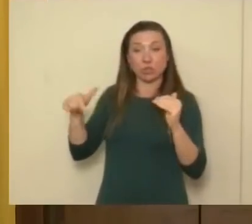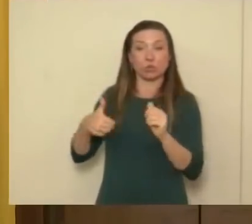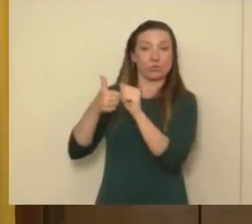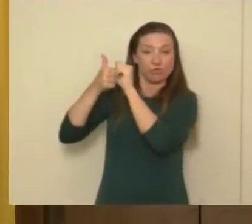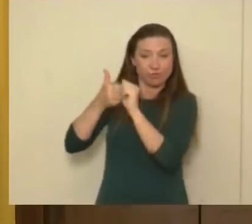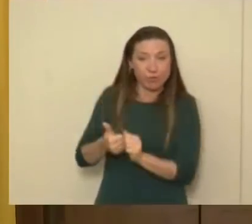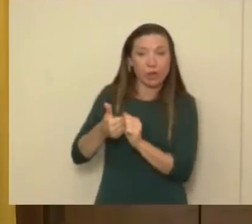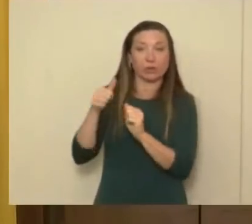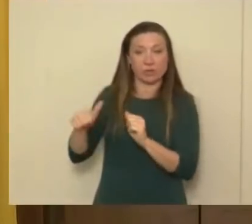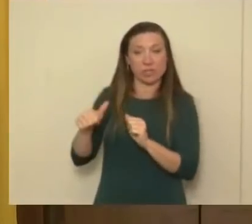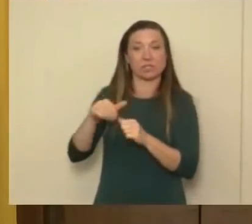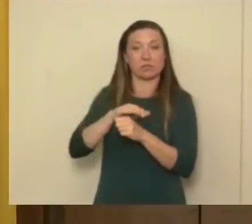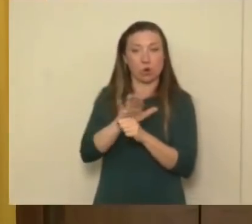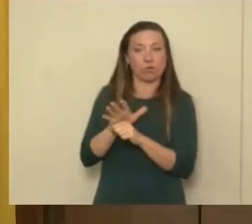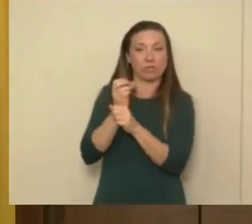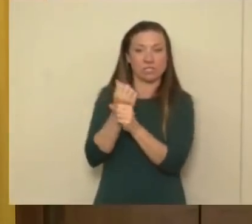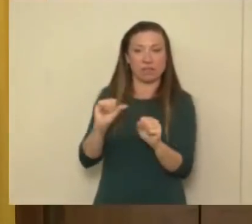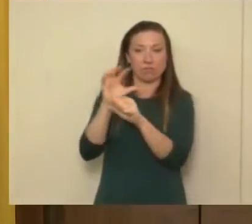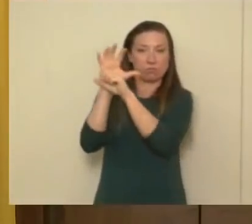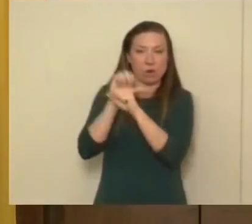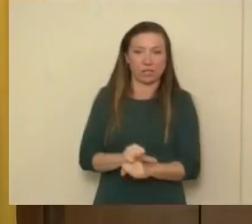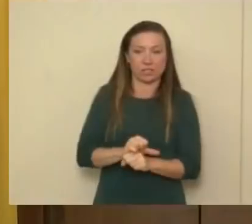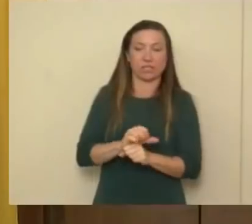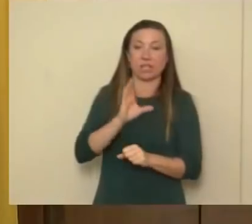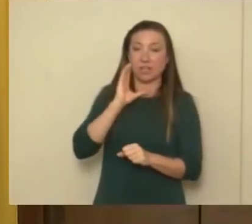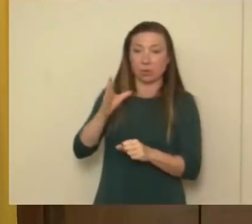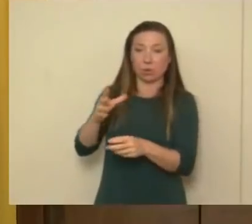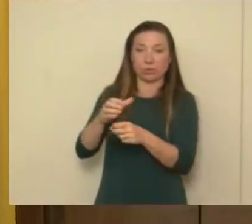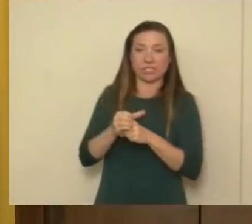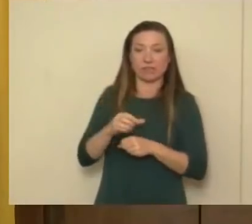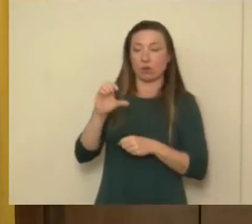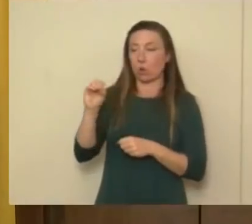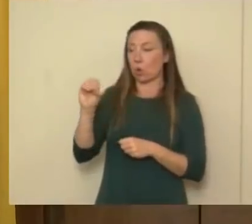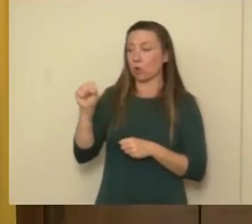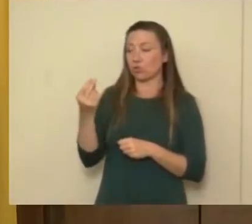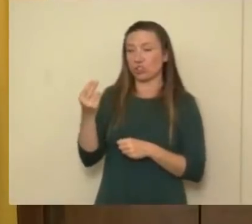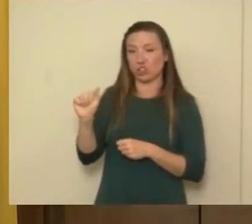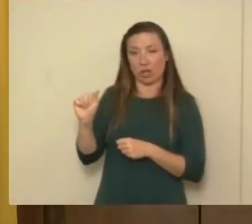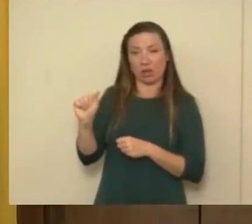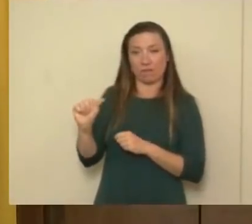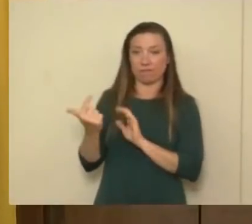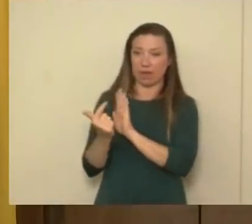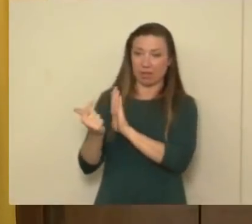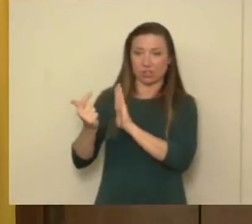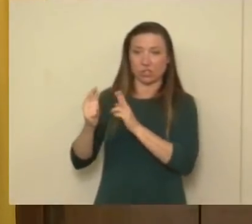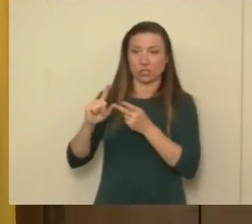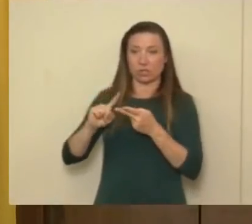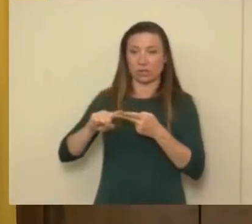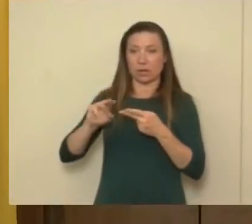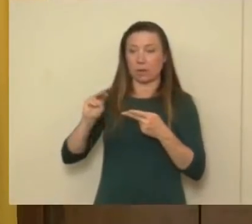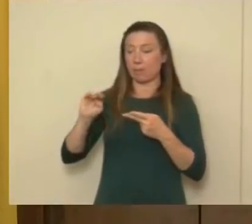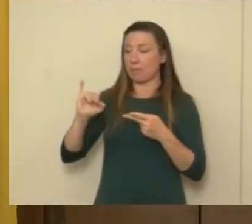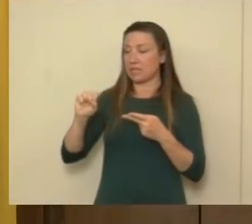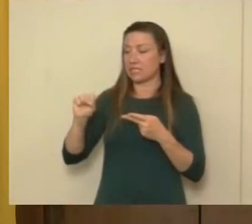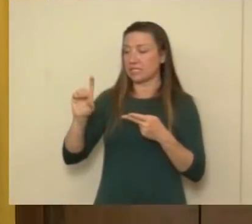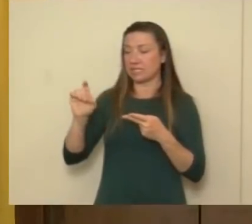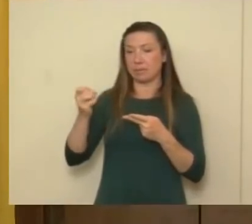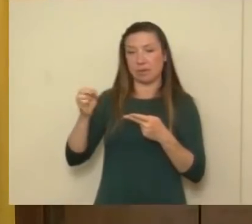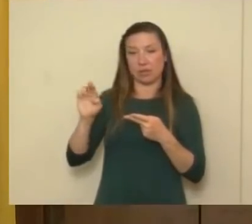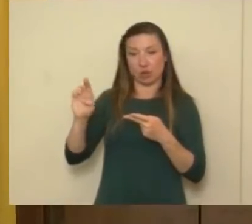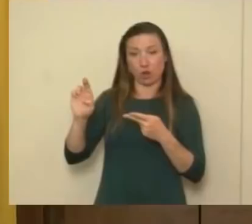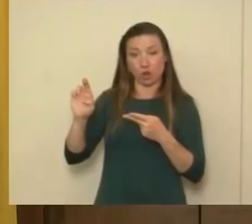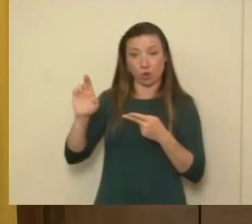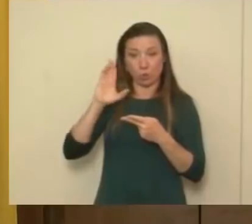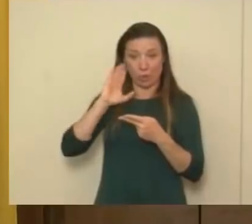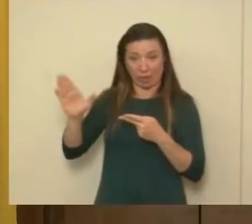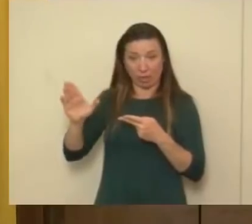practices and protects their employees. They will get an OSHA violation. They will get a misdemeanor violation, the owner of that particular store.